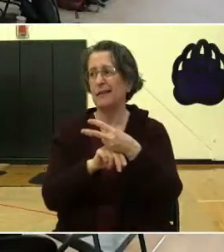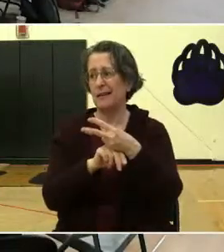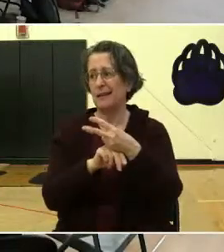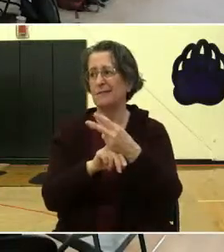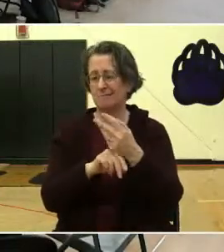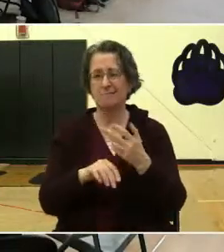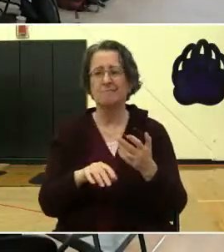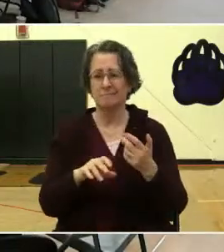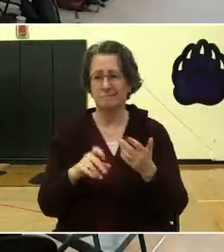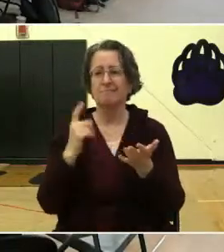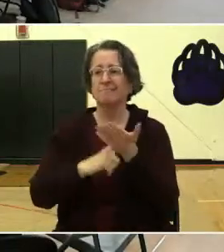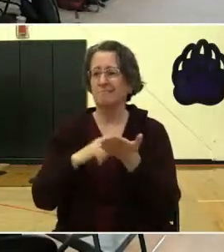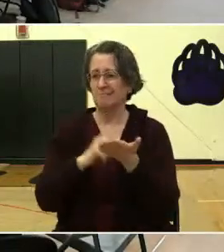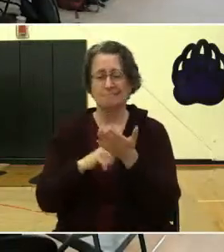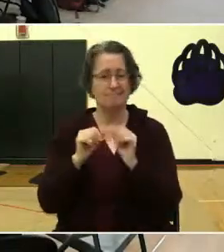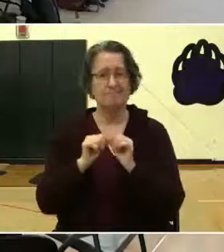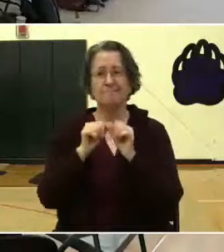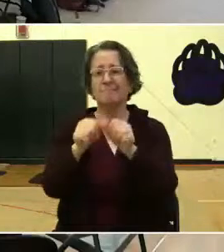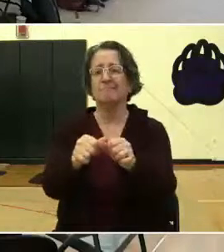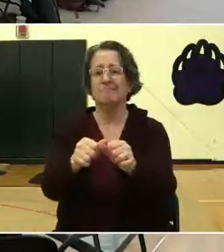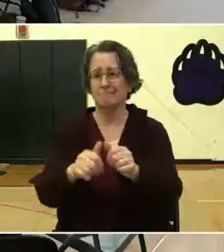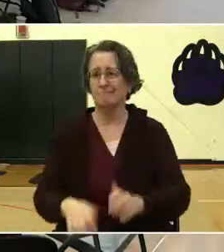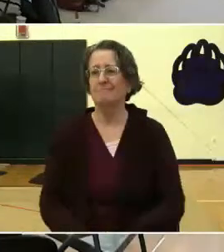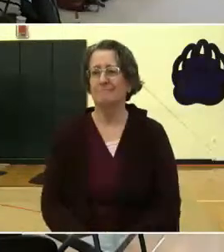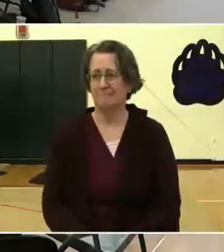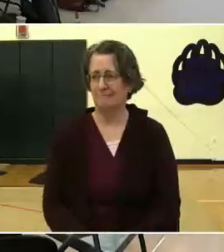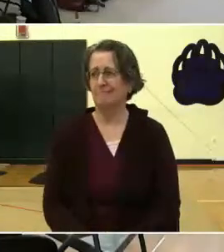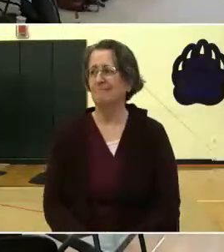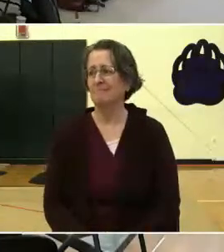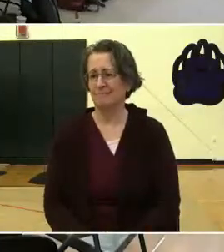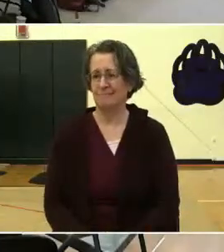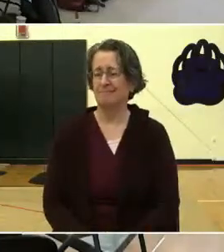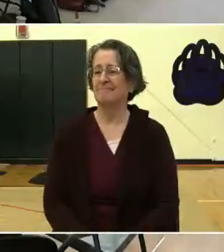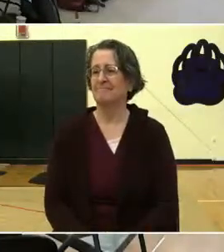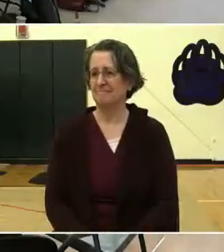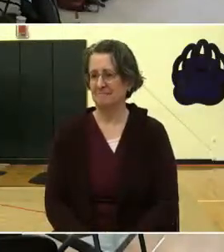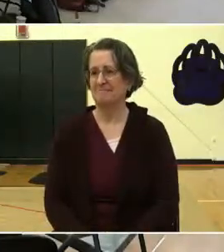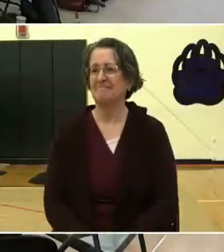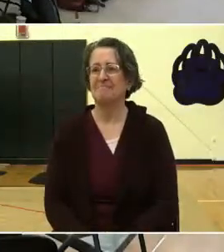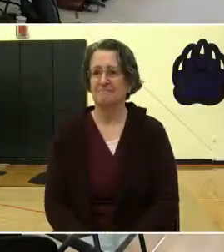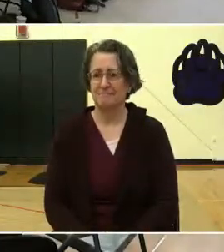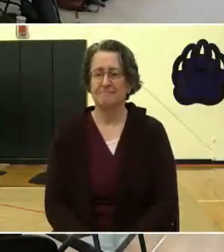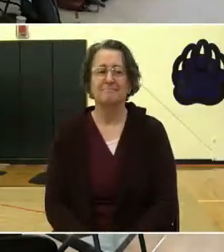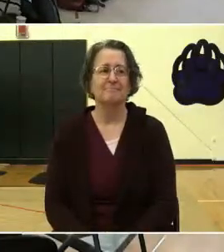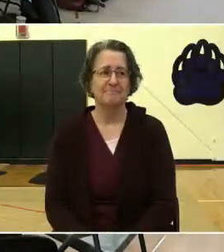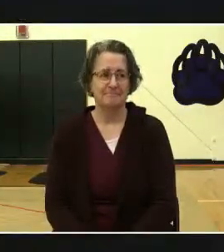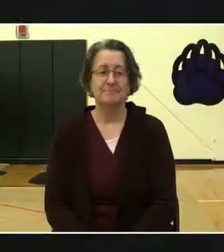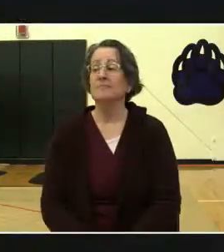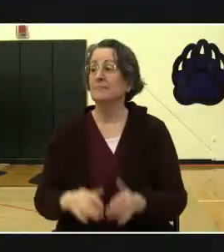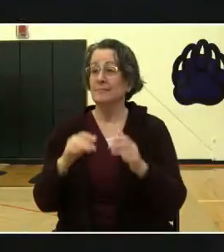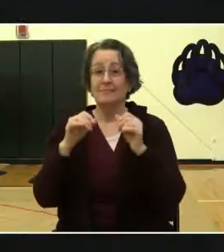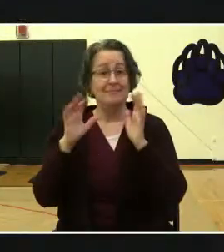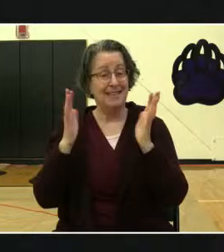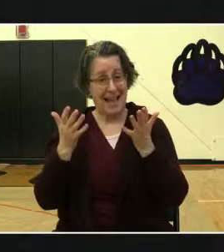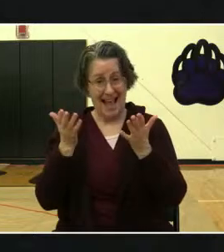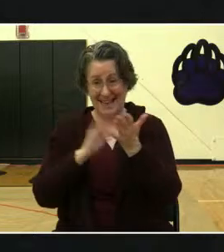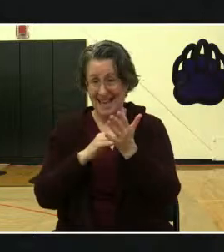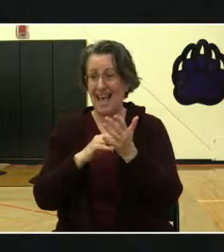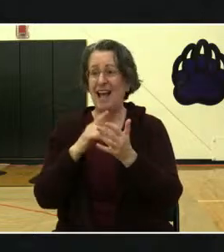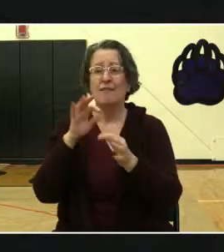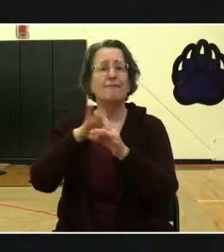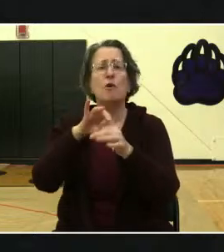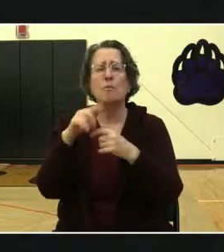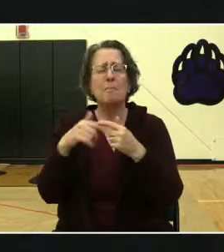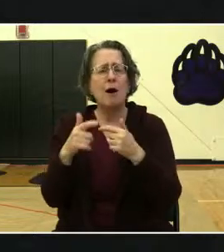it debate continues the uh continued question on the floor is on the grace